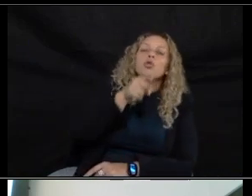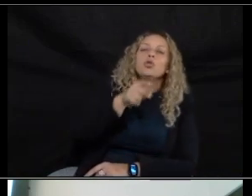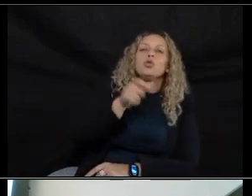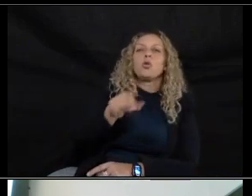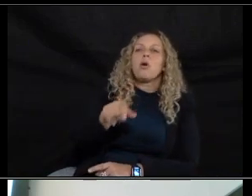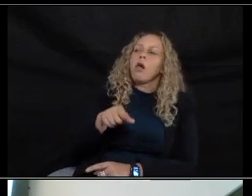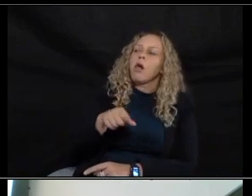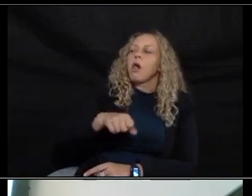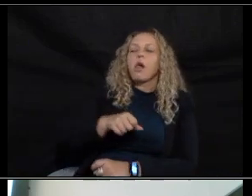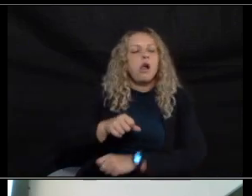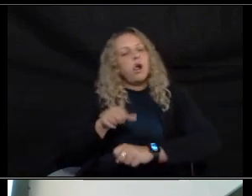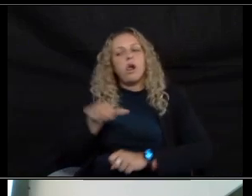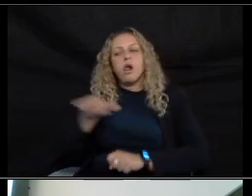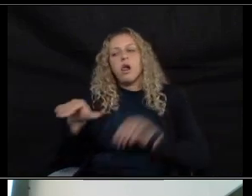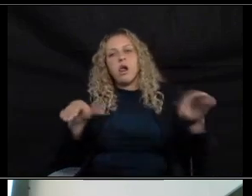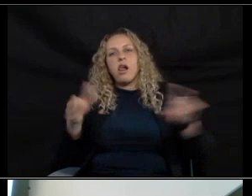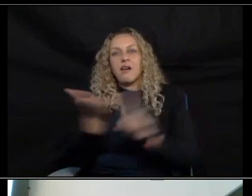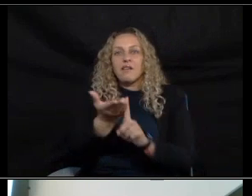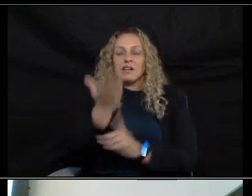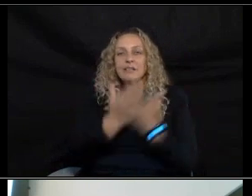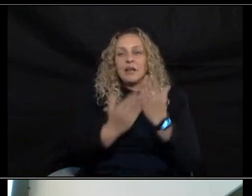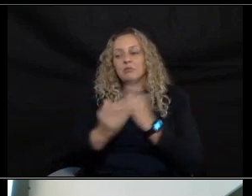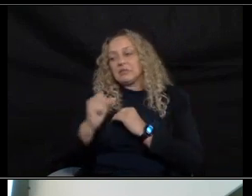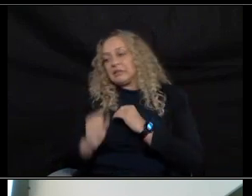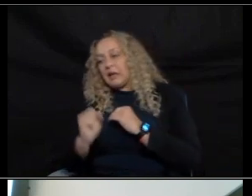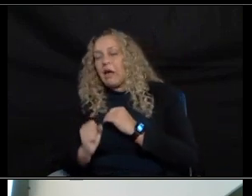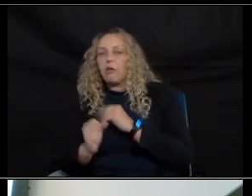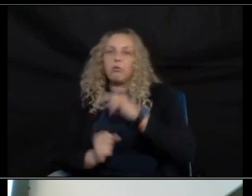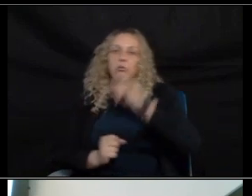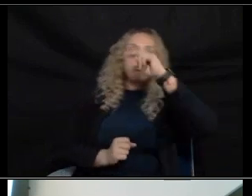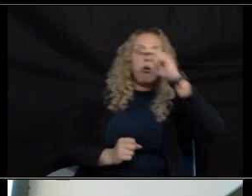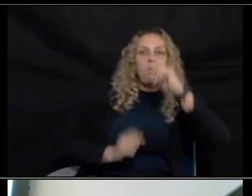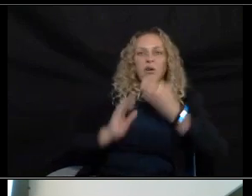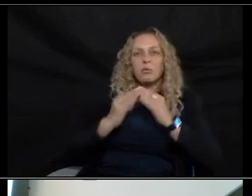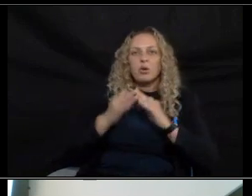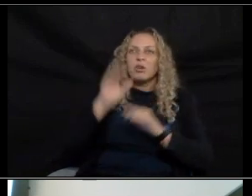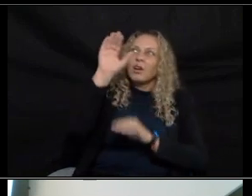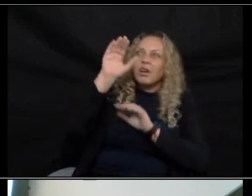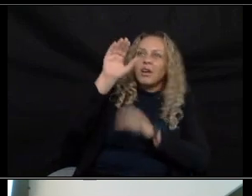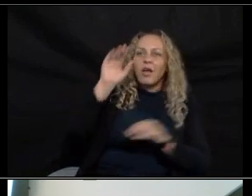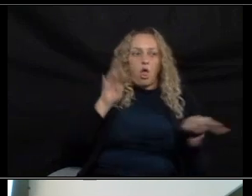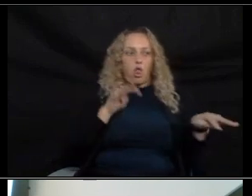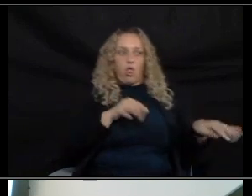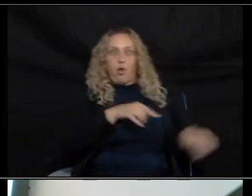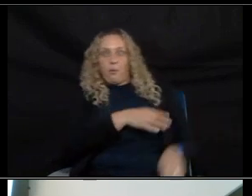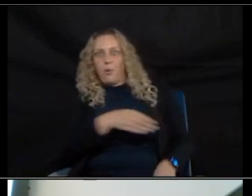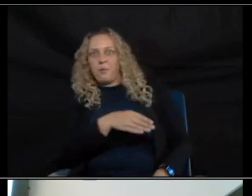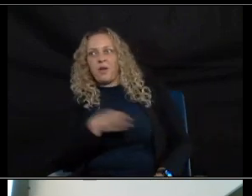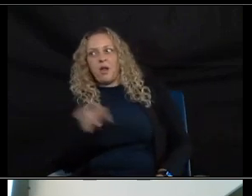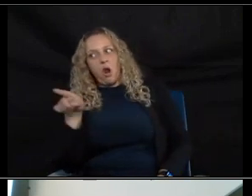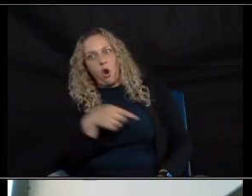our neighbors, perhaps to the south, and a few of our neighbors to the north, to say, look what Boynton Beach just did.